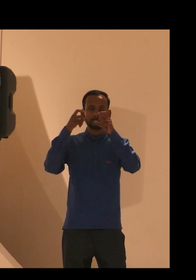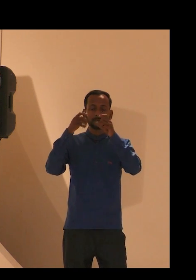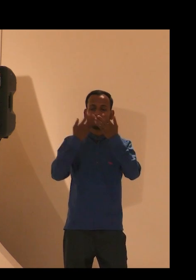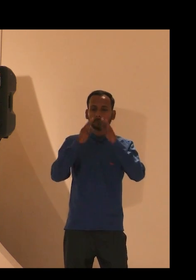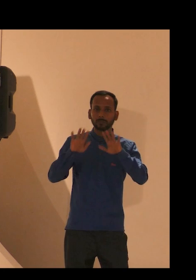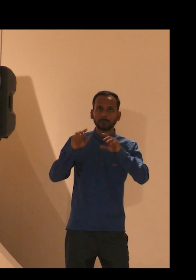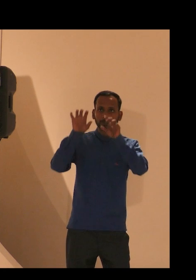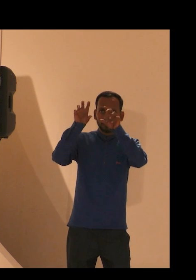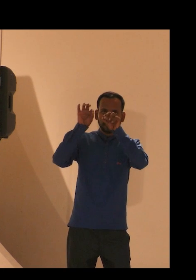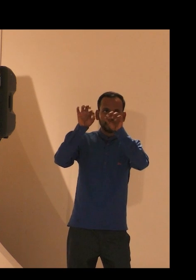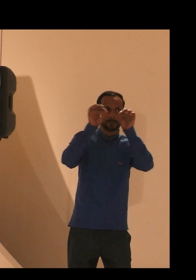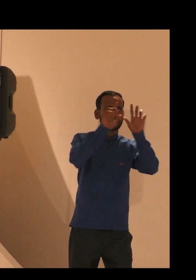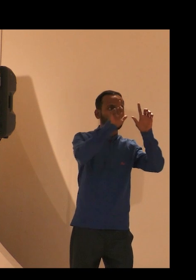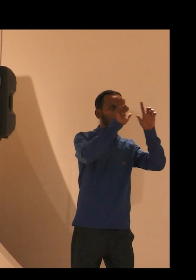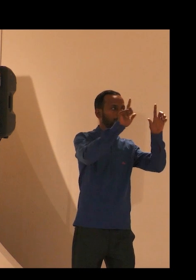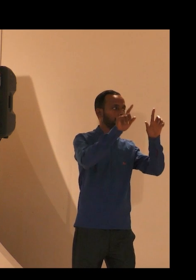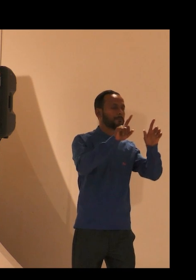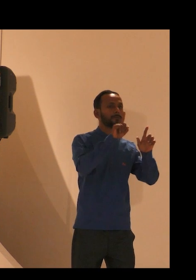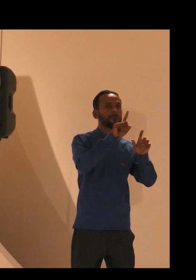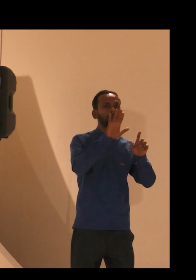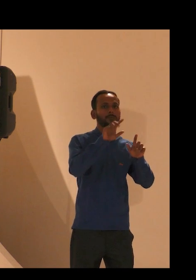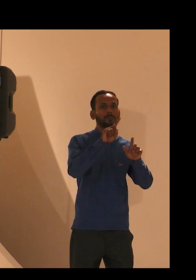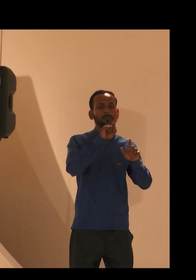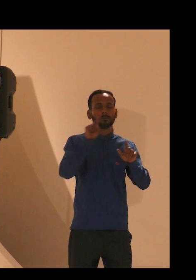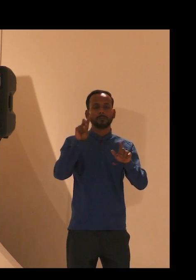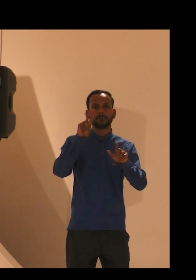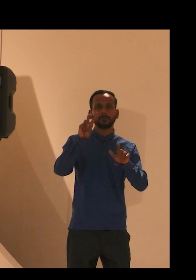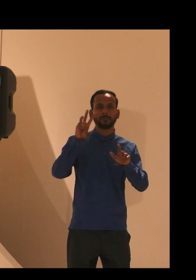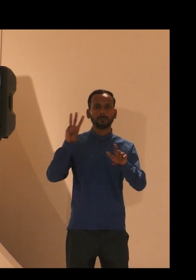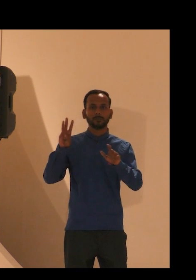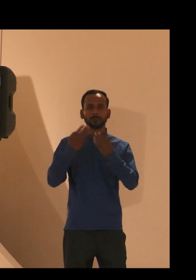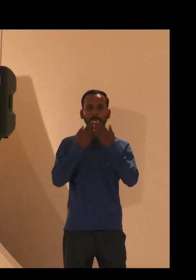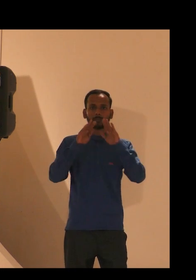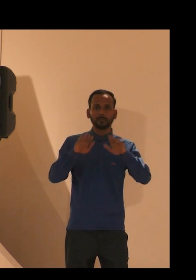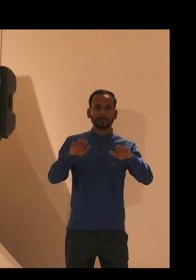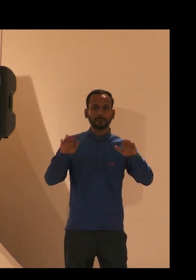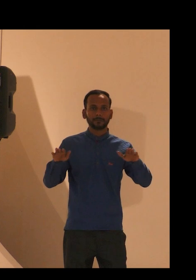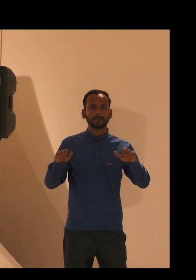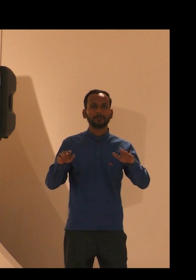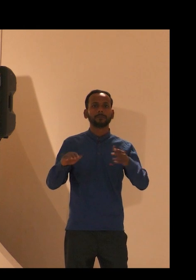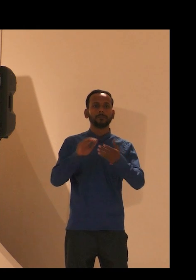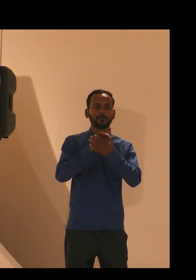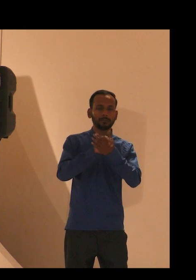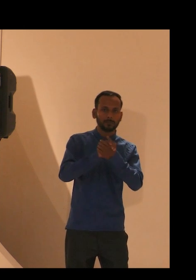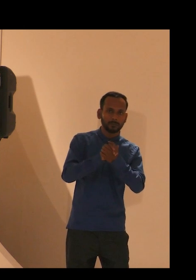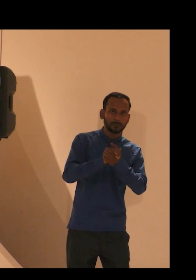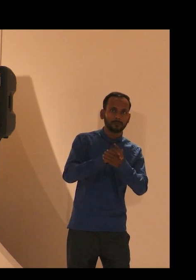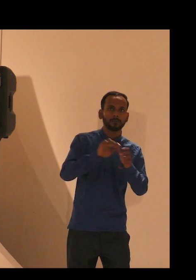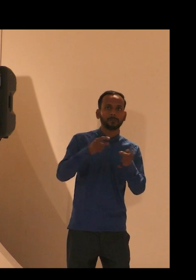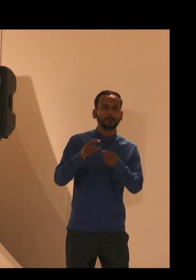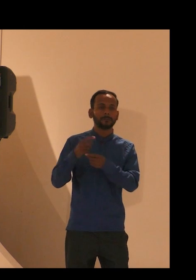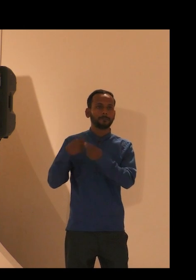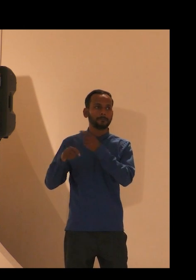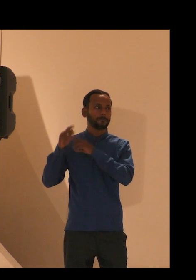Kolkata. These are students from 15 to 23, and this is through a partnership with the Natural History Museum in London,